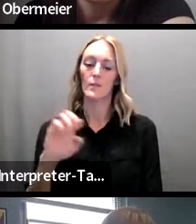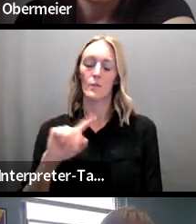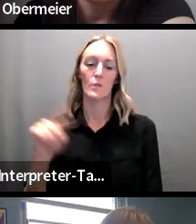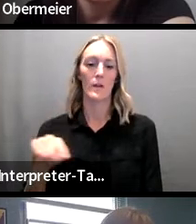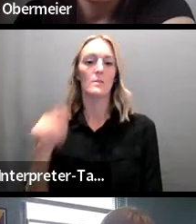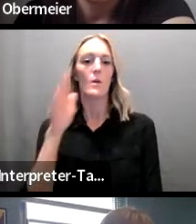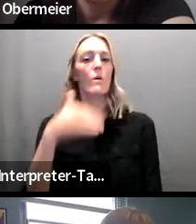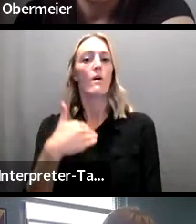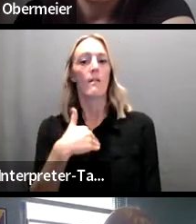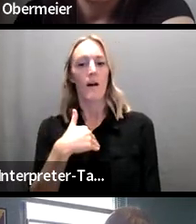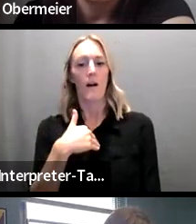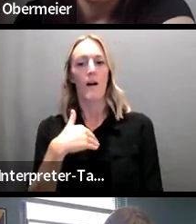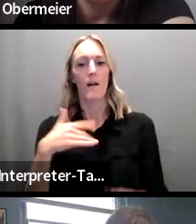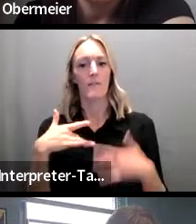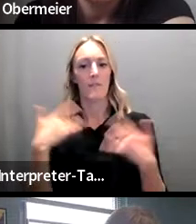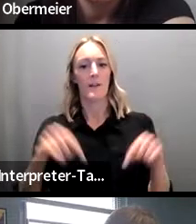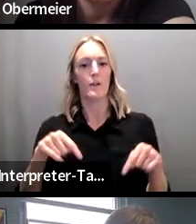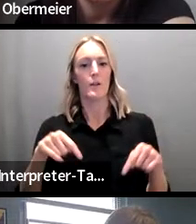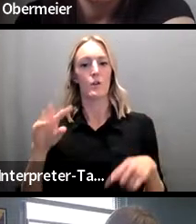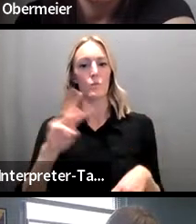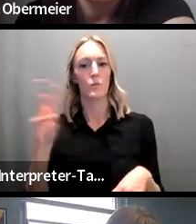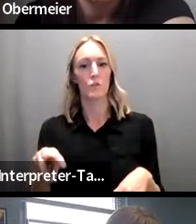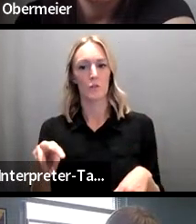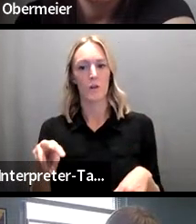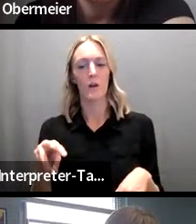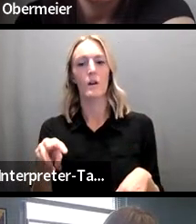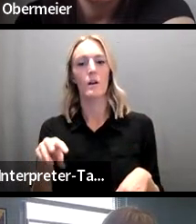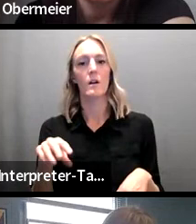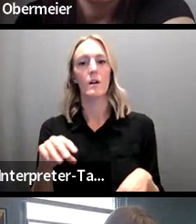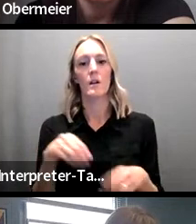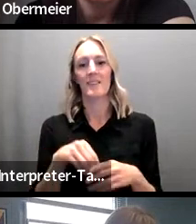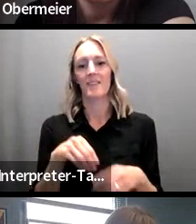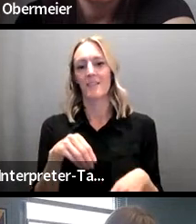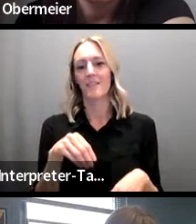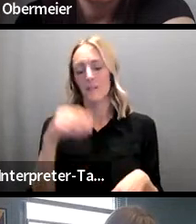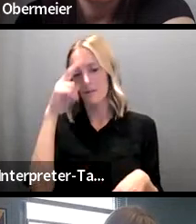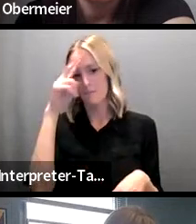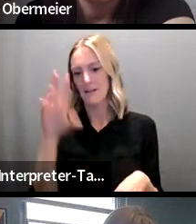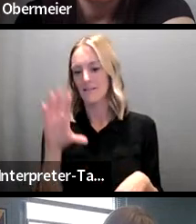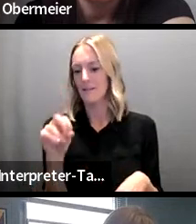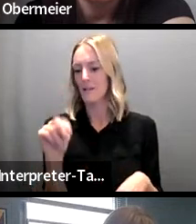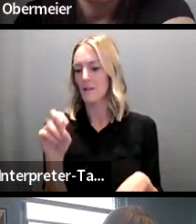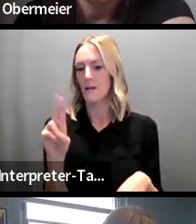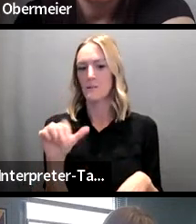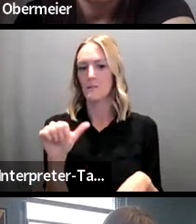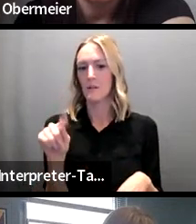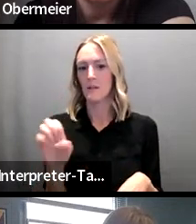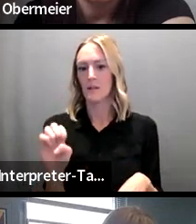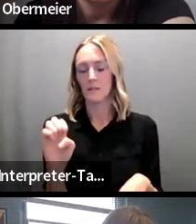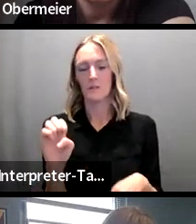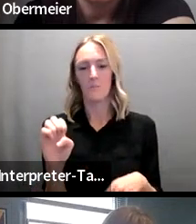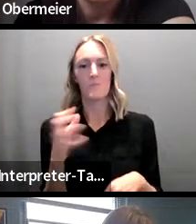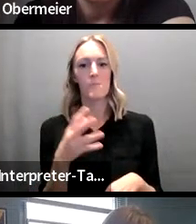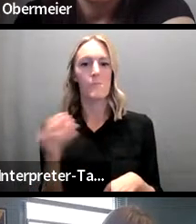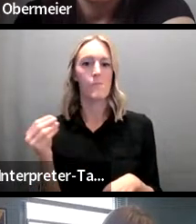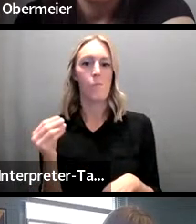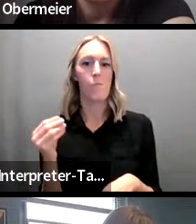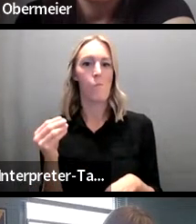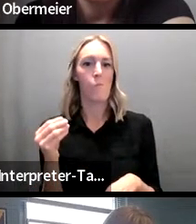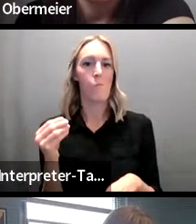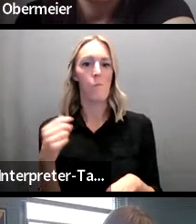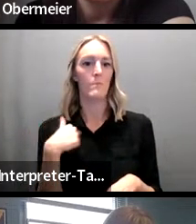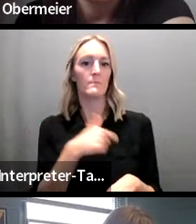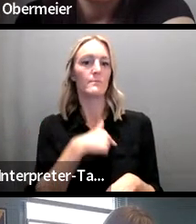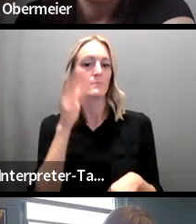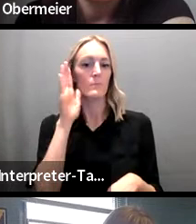Wichita. And the Mexican consulate was going to be here for the grito. And we will be